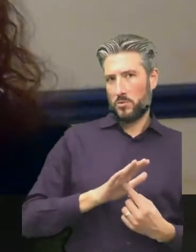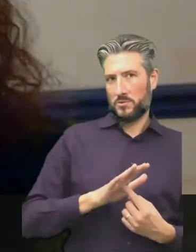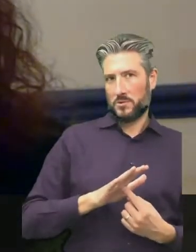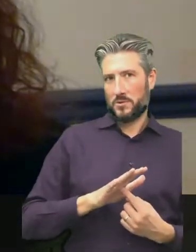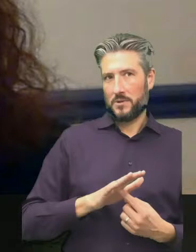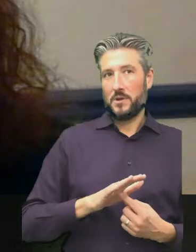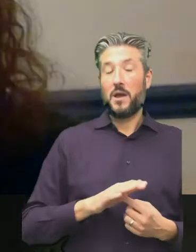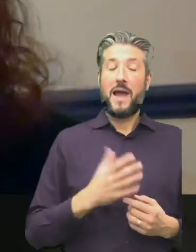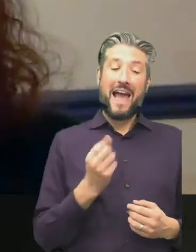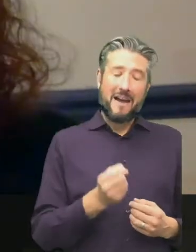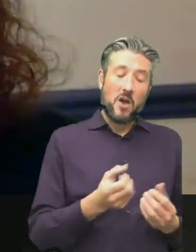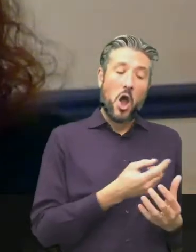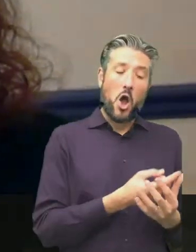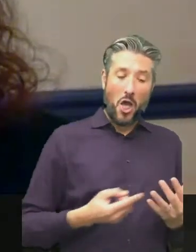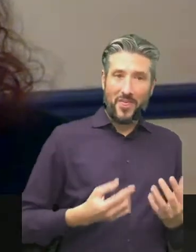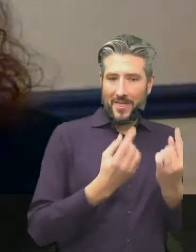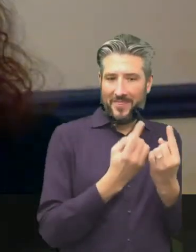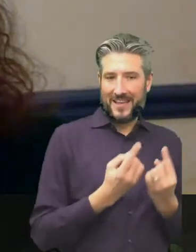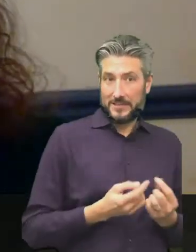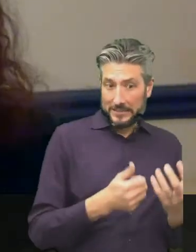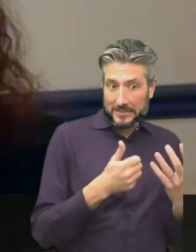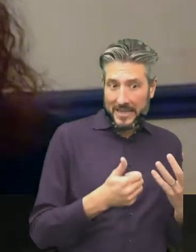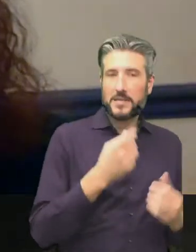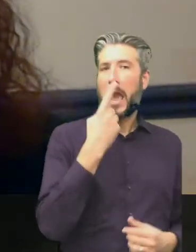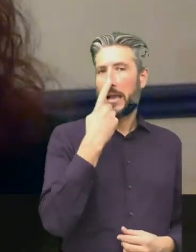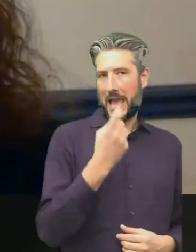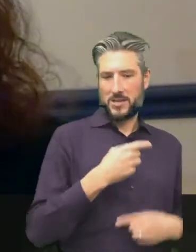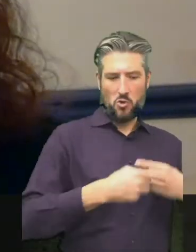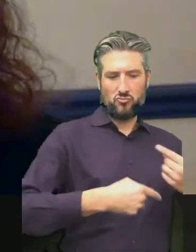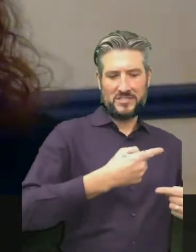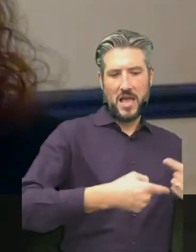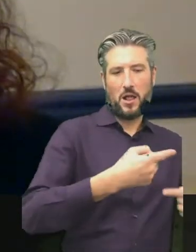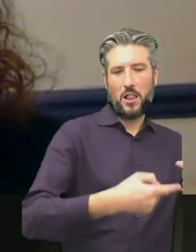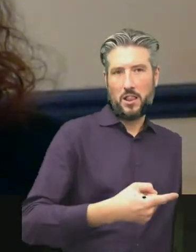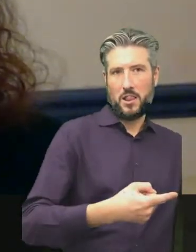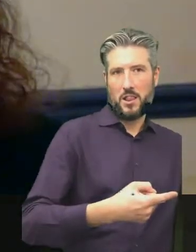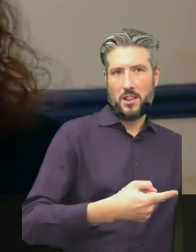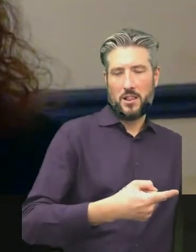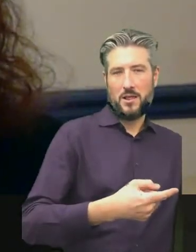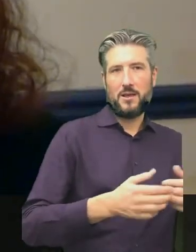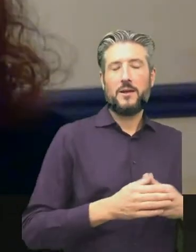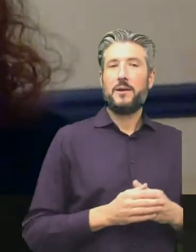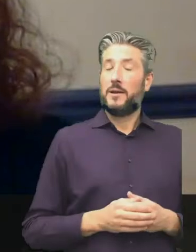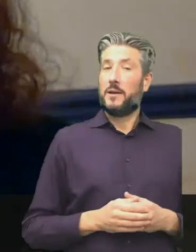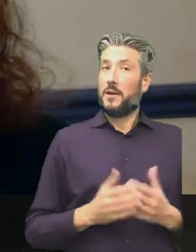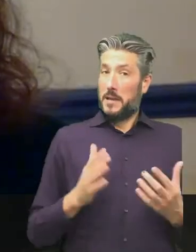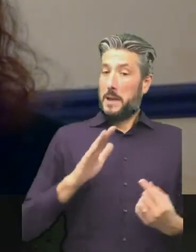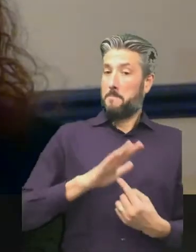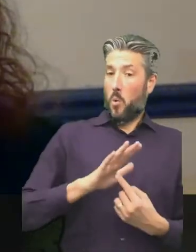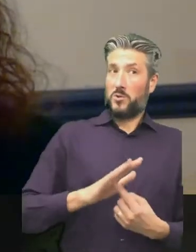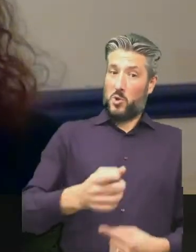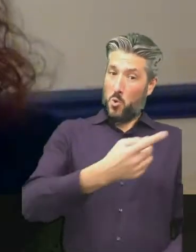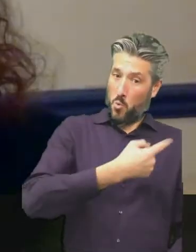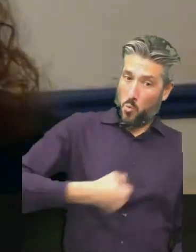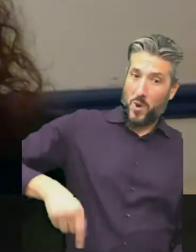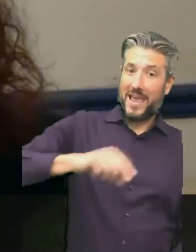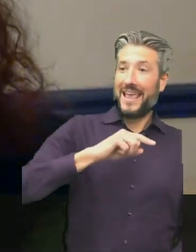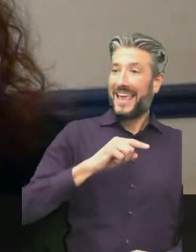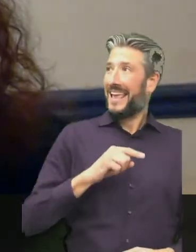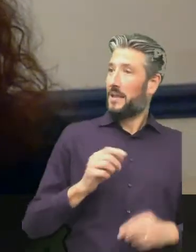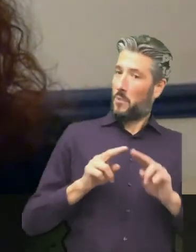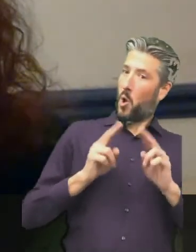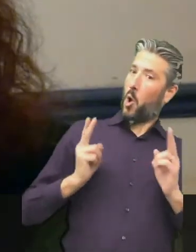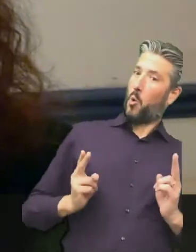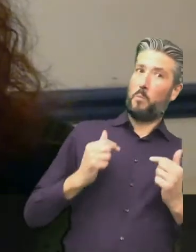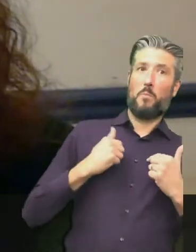just mentioning. And that's exactly the kind of encouragement that we need for us in the domestic setting at home, but